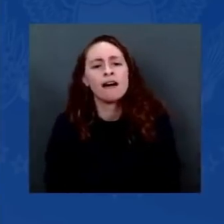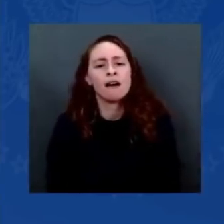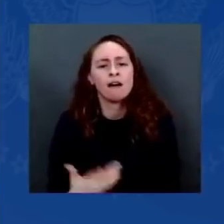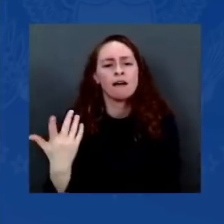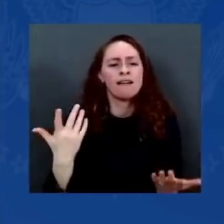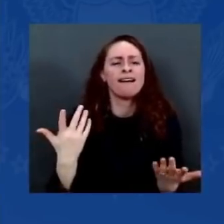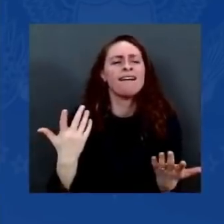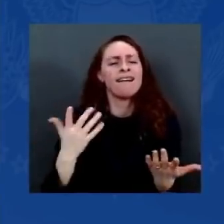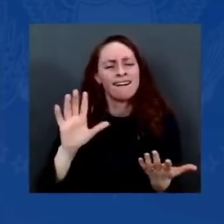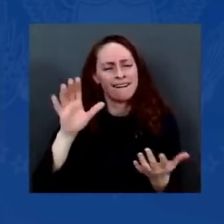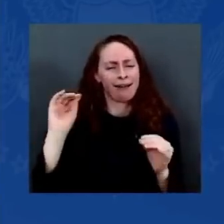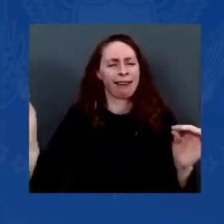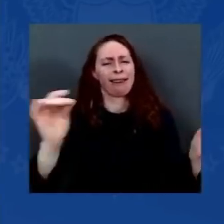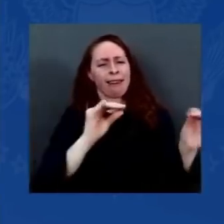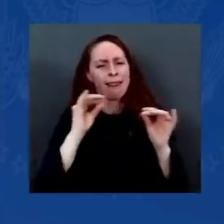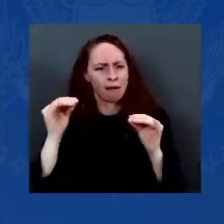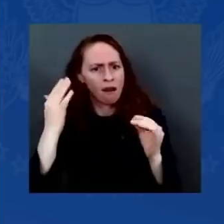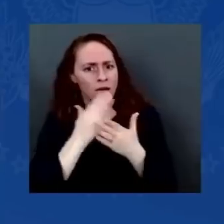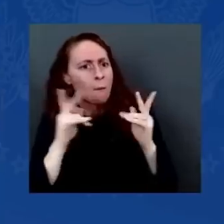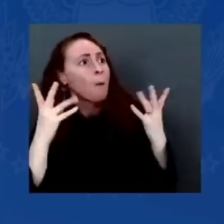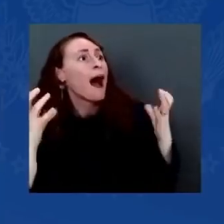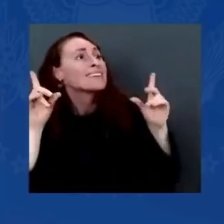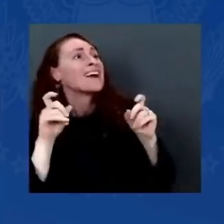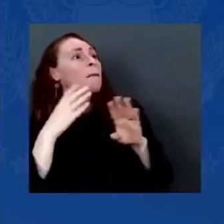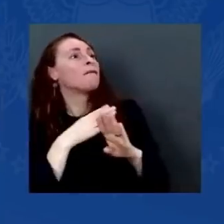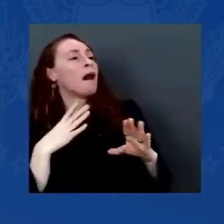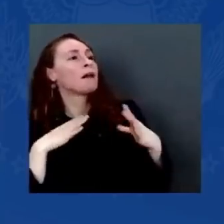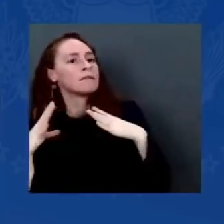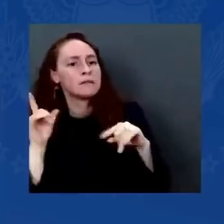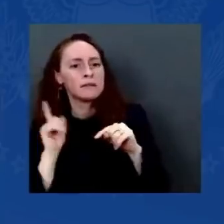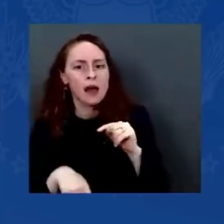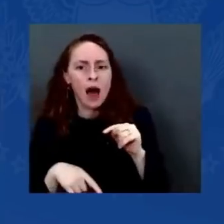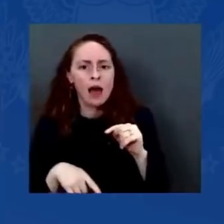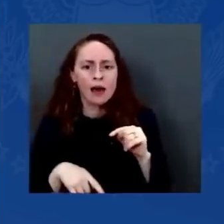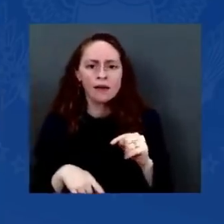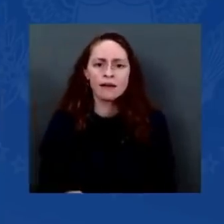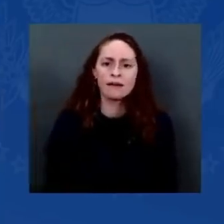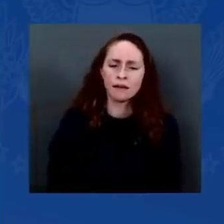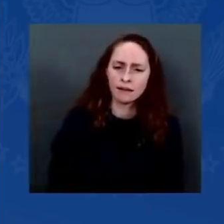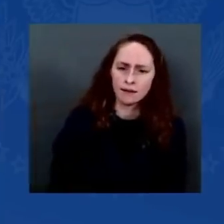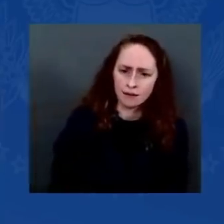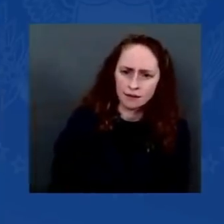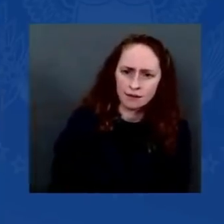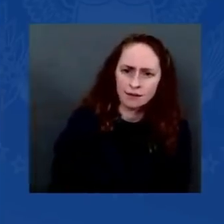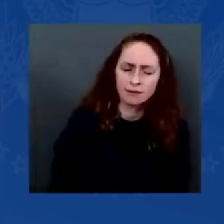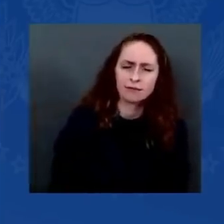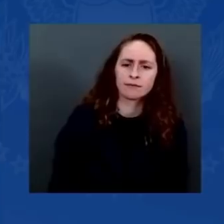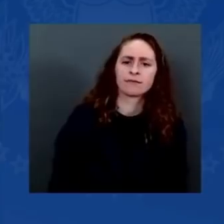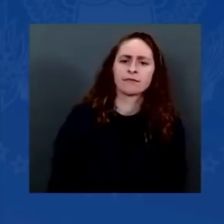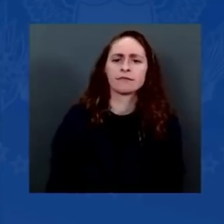holidays. Well, what took so long is it didn't take long at all. What happened was